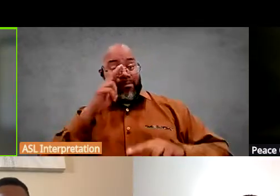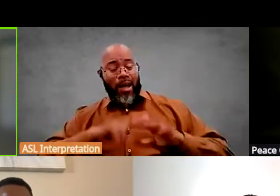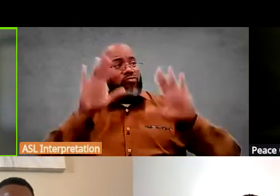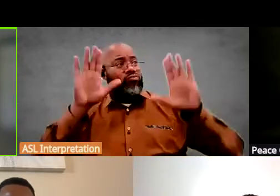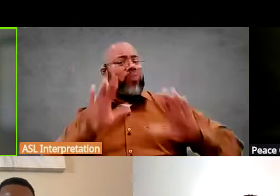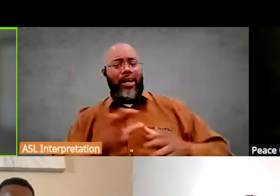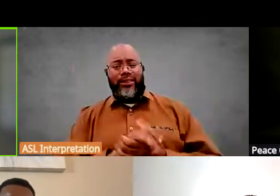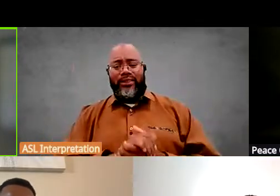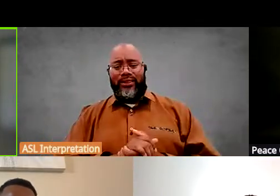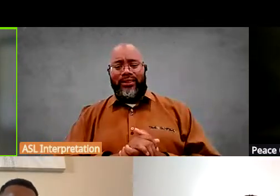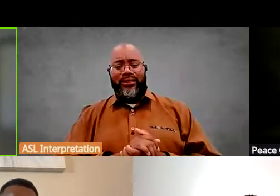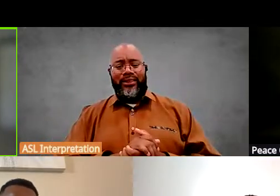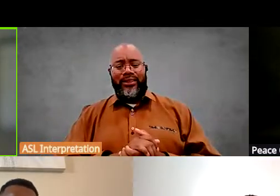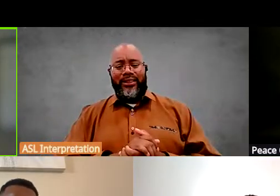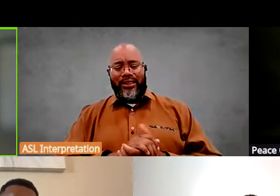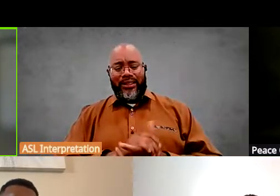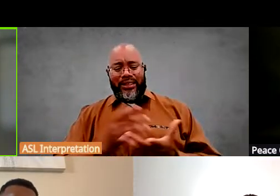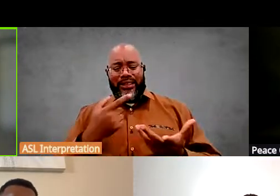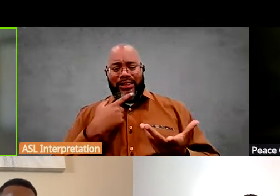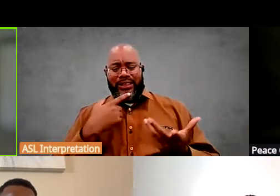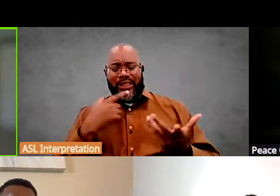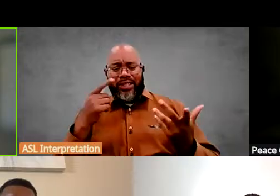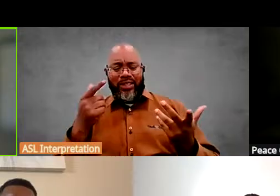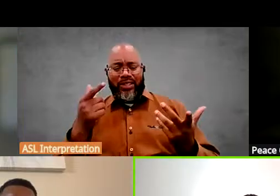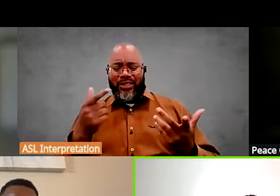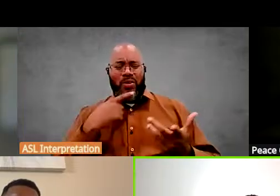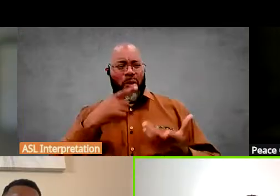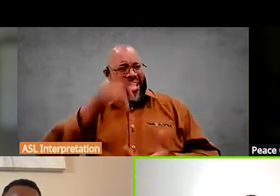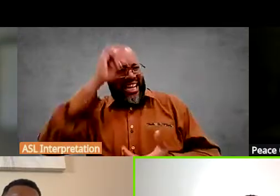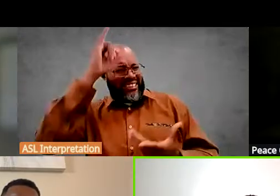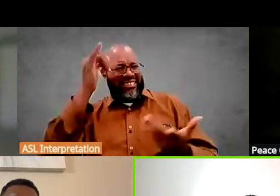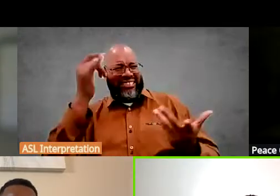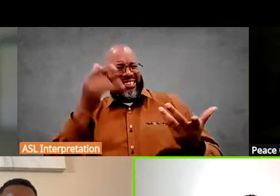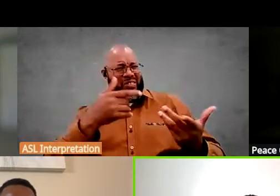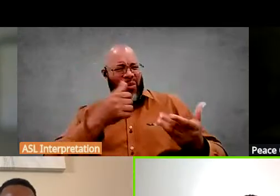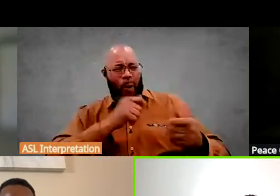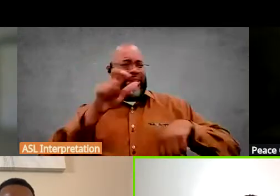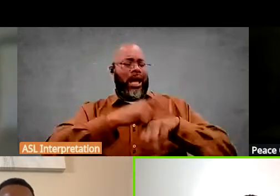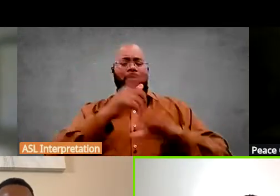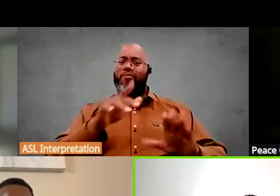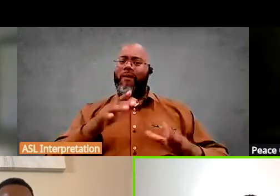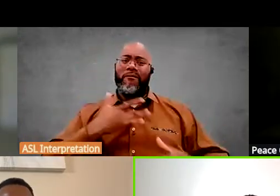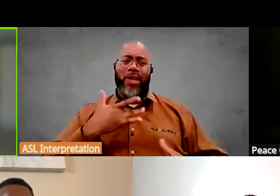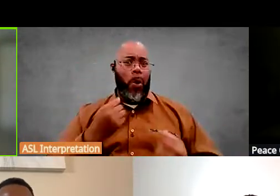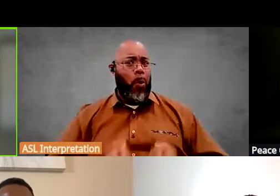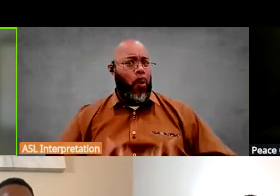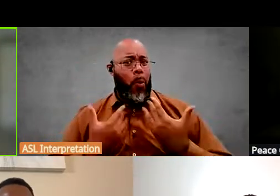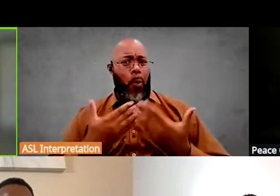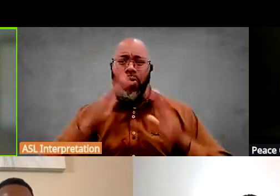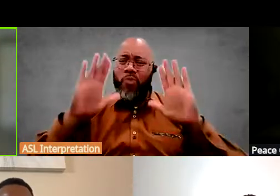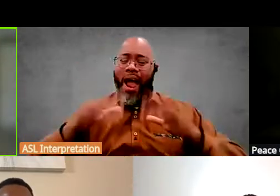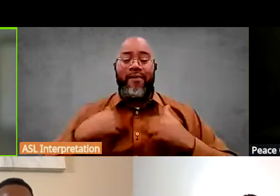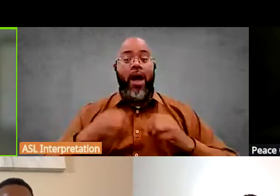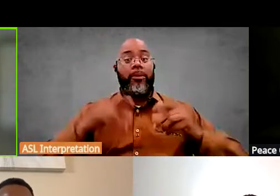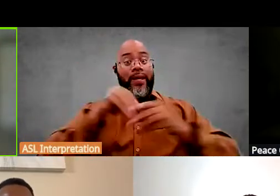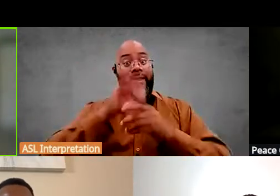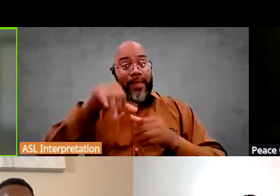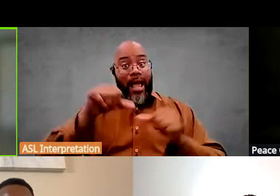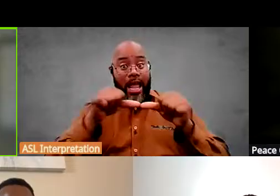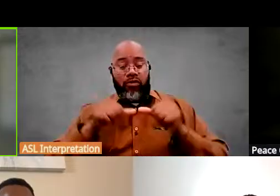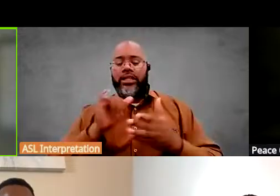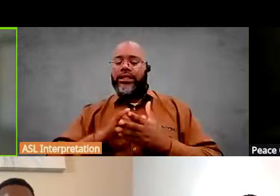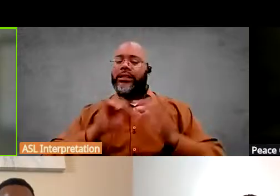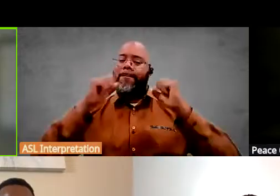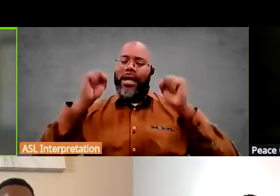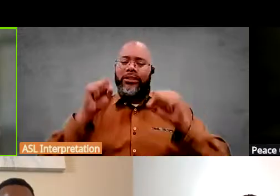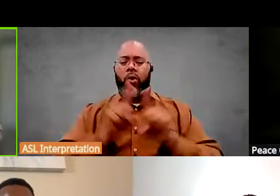great. You call So them fun. idiots left, right, and center. It's great. But so having those opportunities to be in those doors is amazing. And